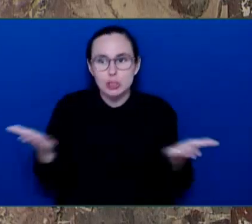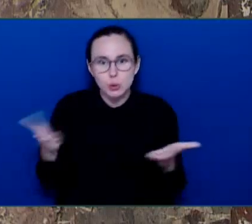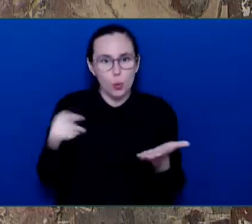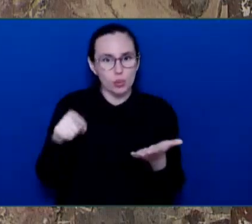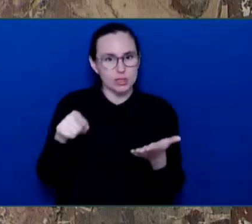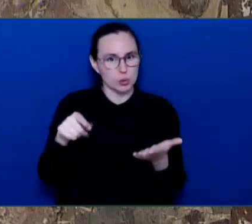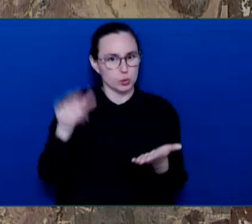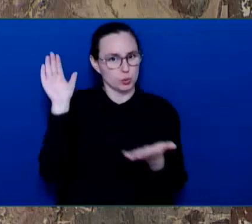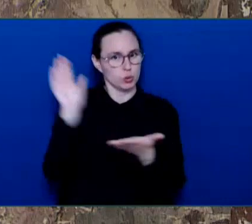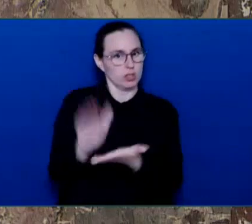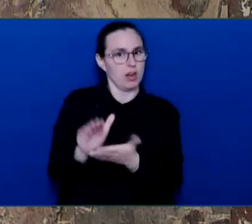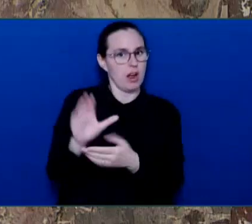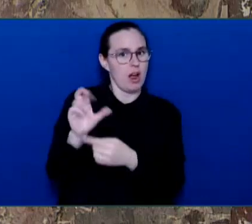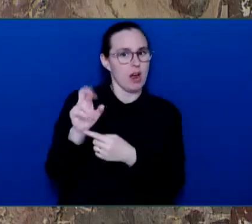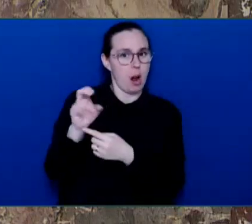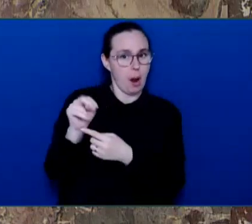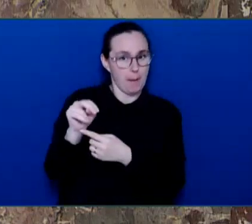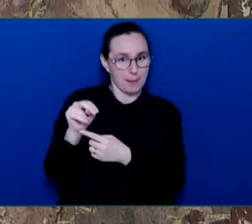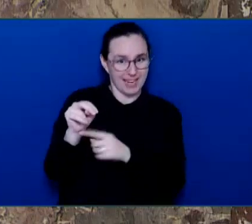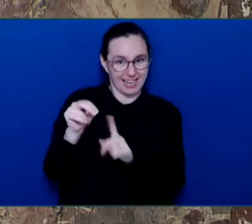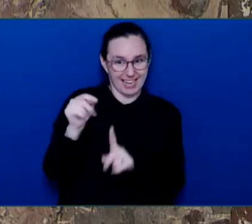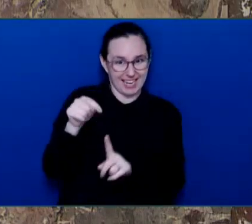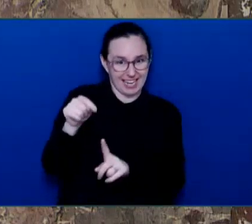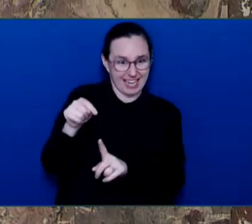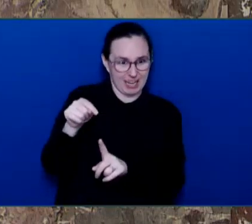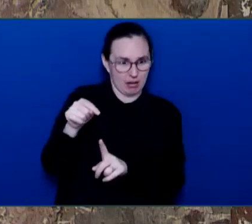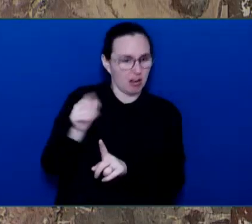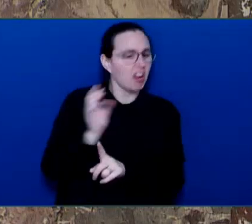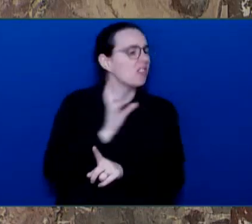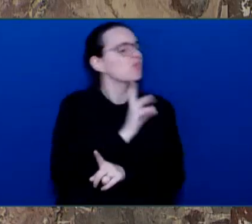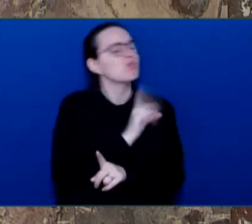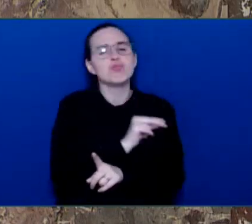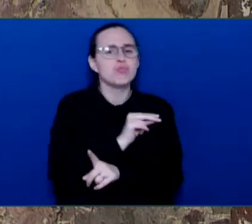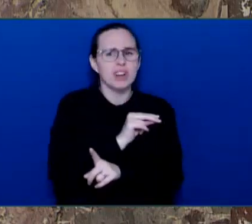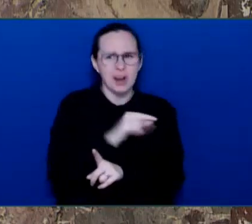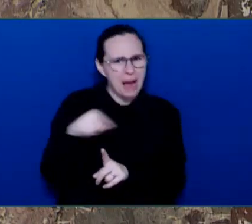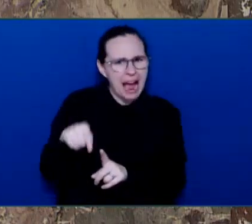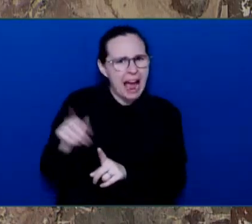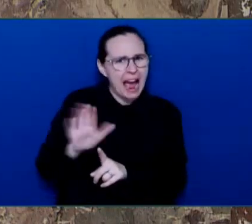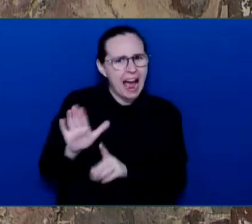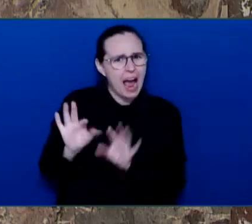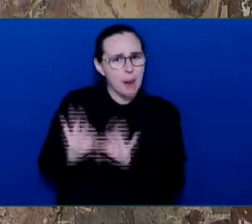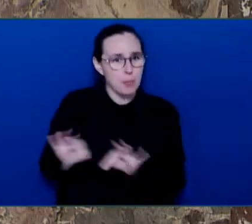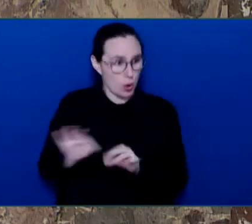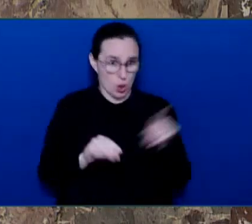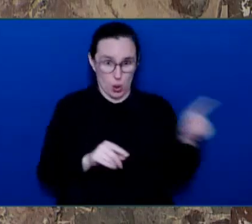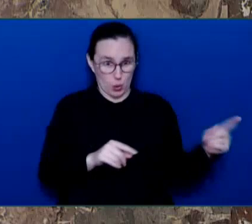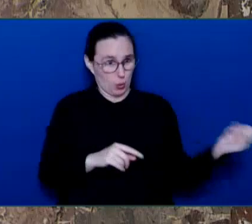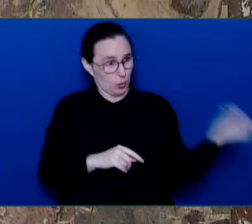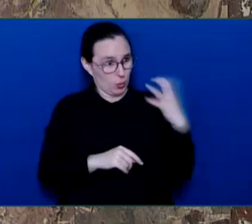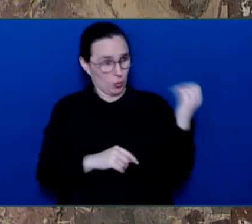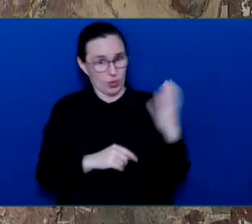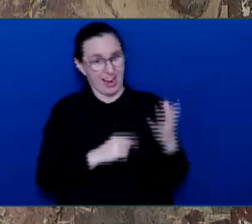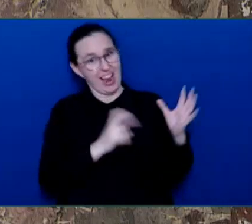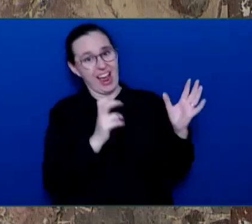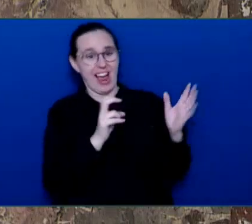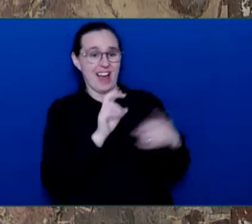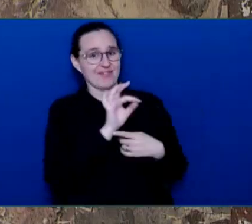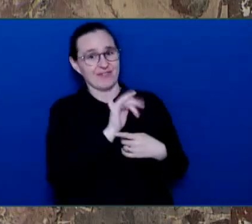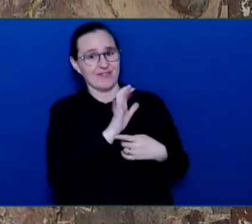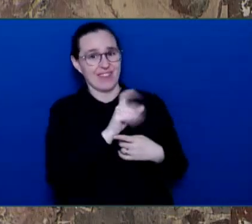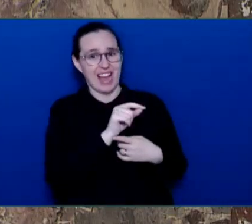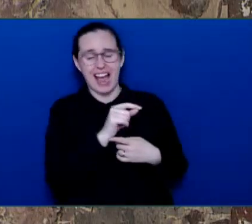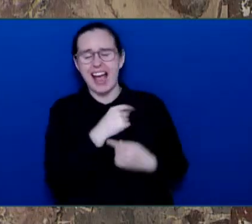important. The figure that they are quoting has been pointed out to be out of context. And as for costs, Honourable